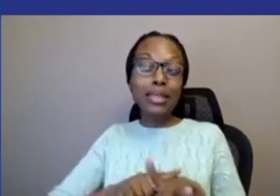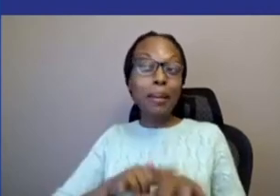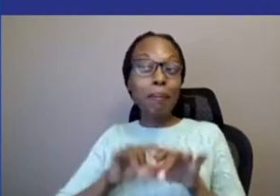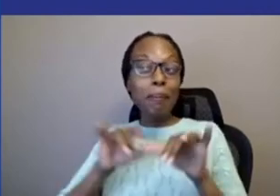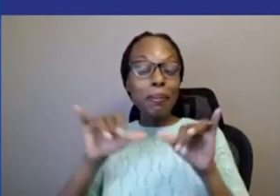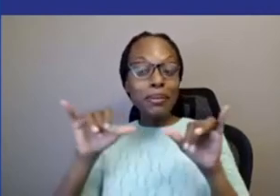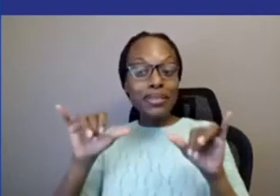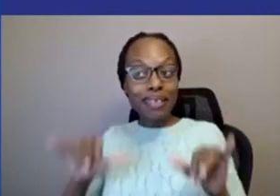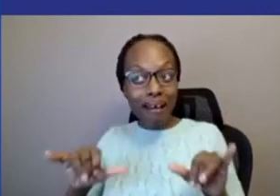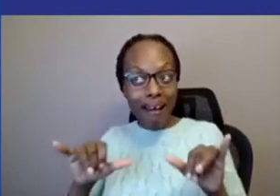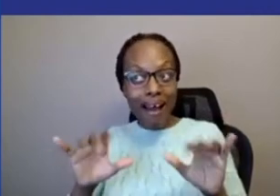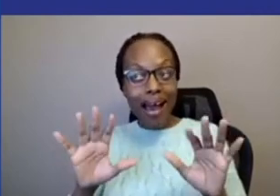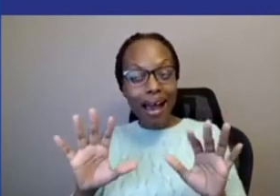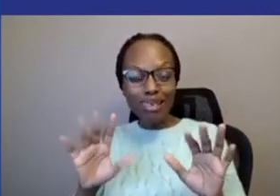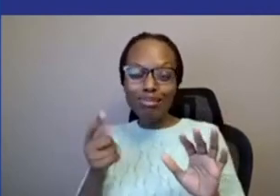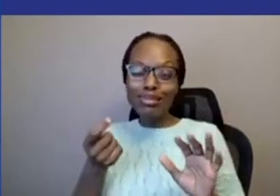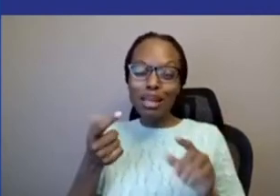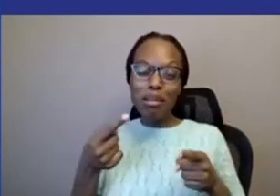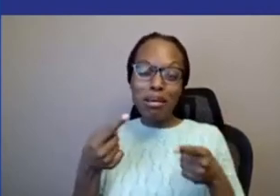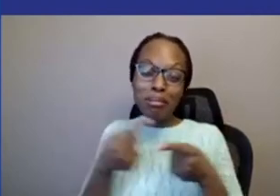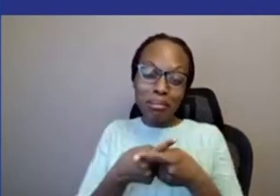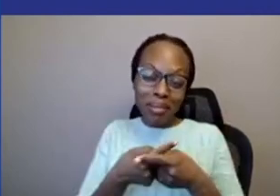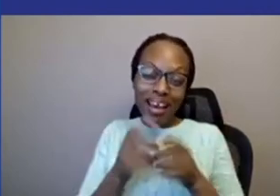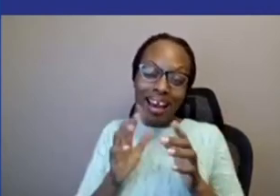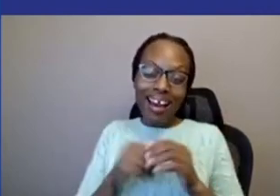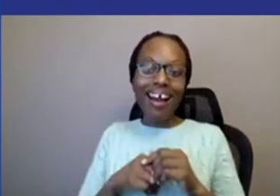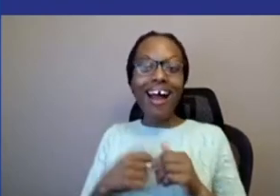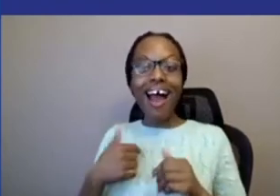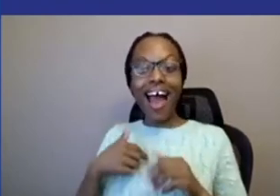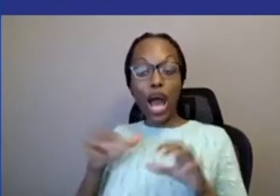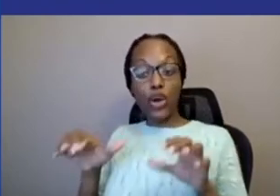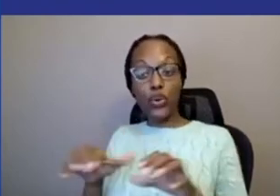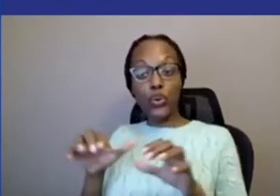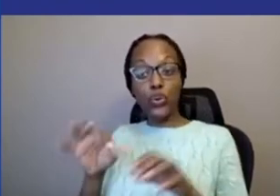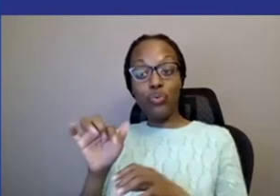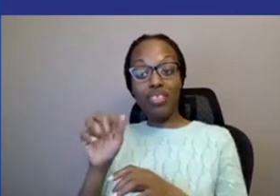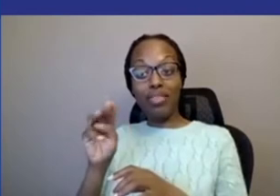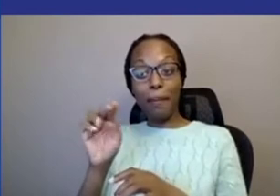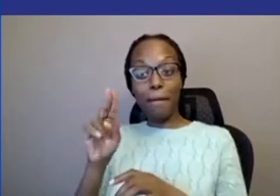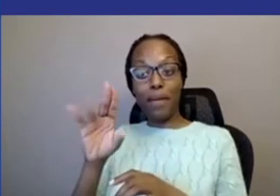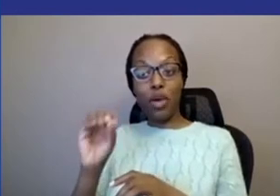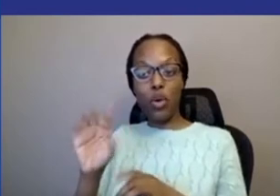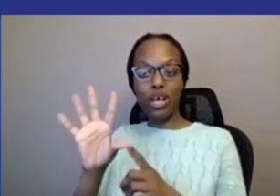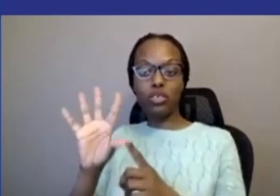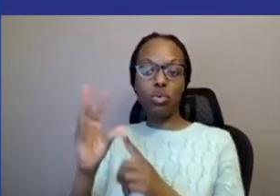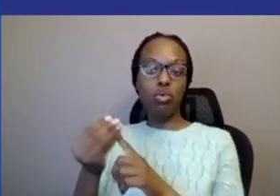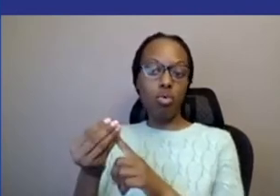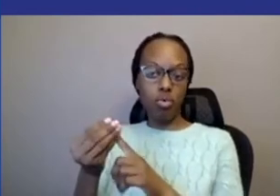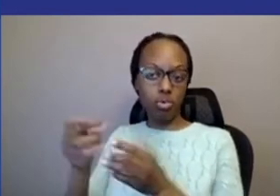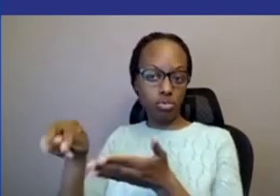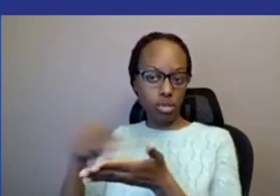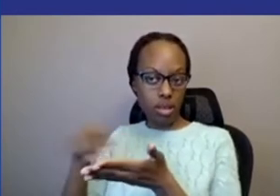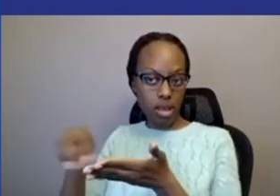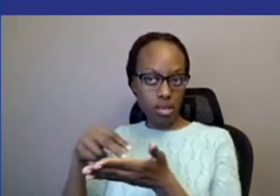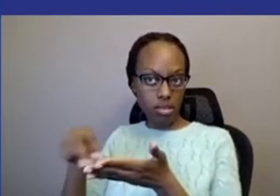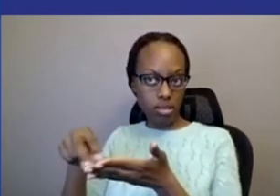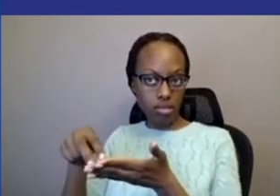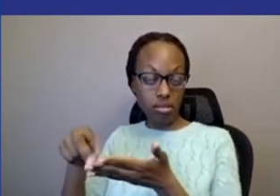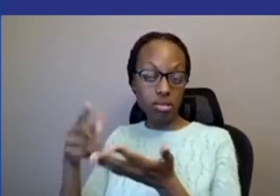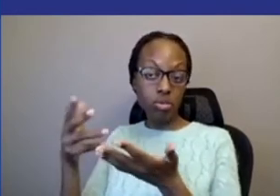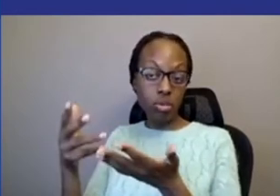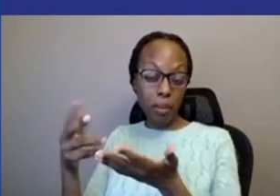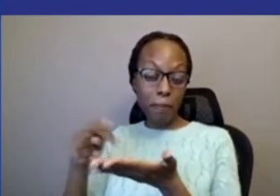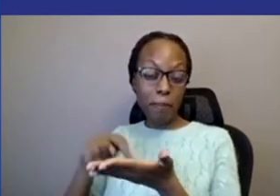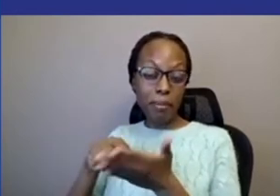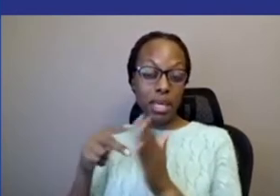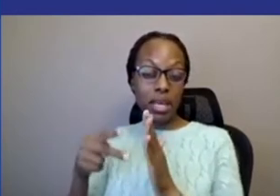that I do flamenco as a cultural dance. Sometimes if there's